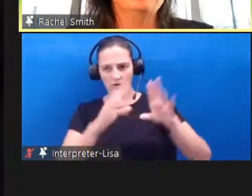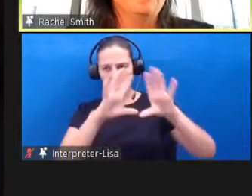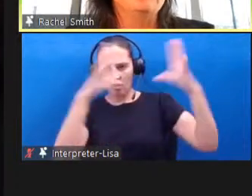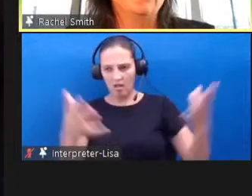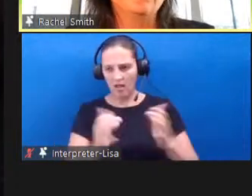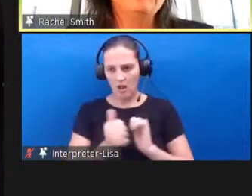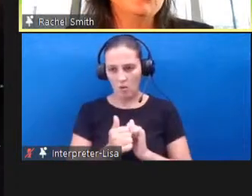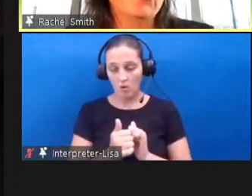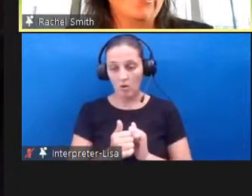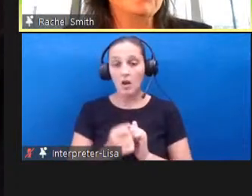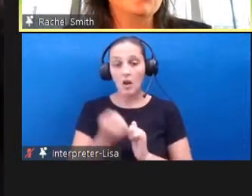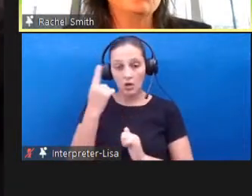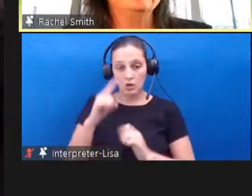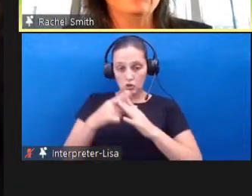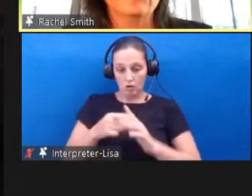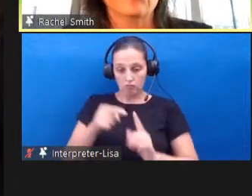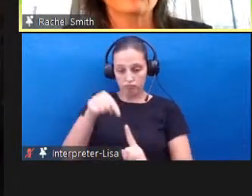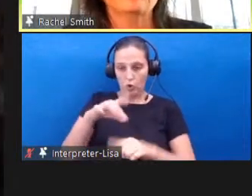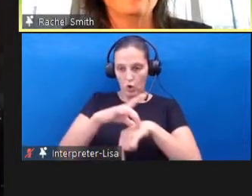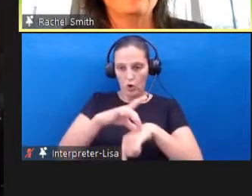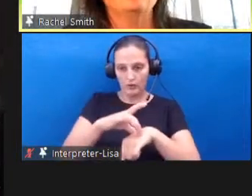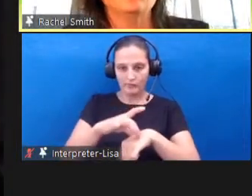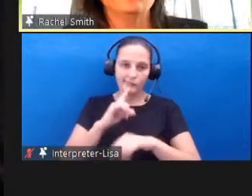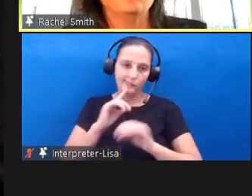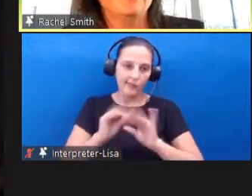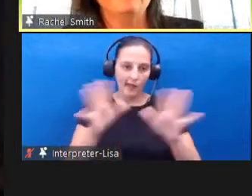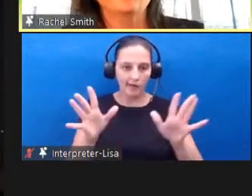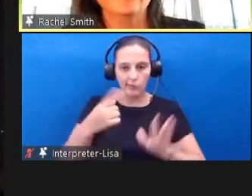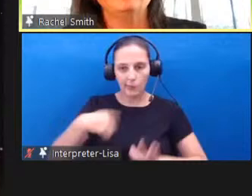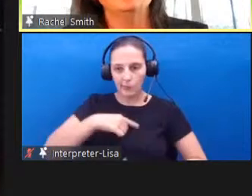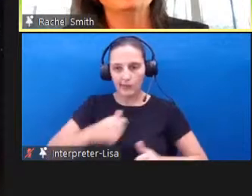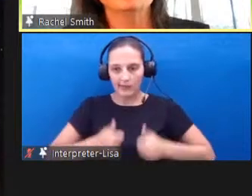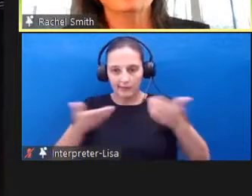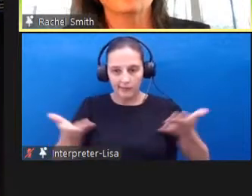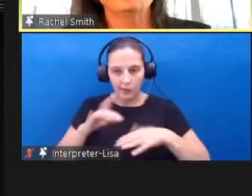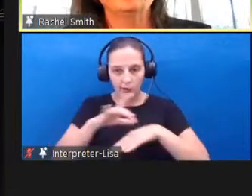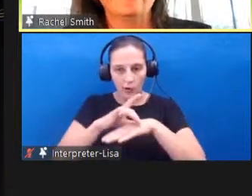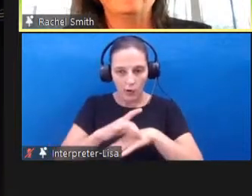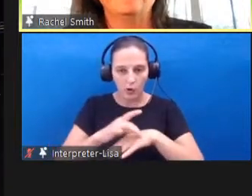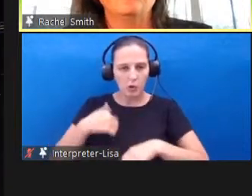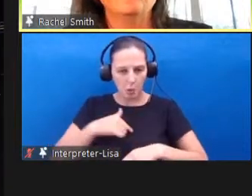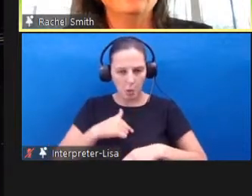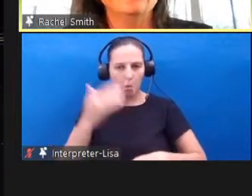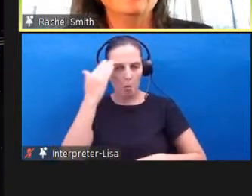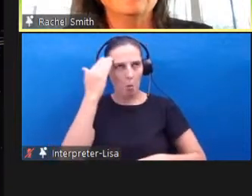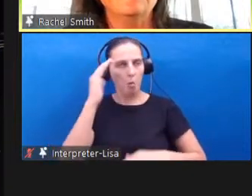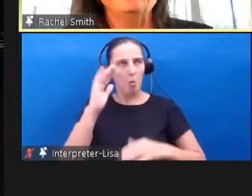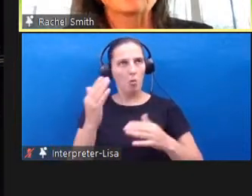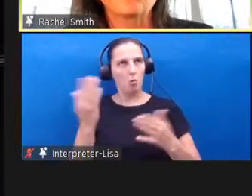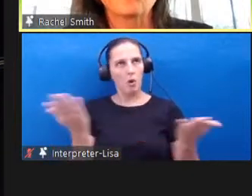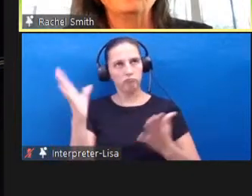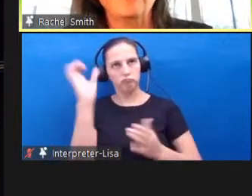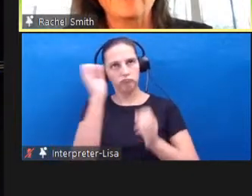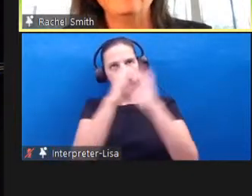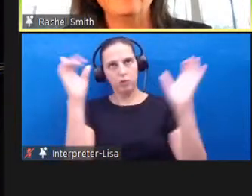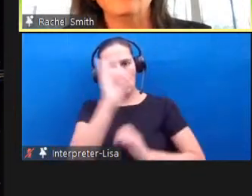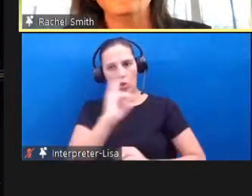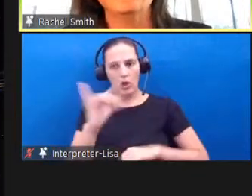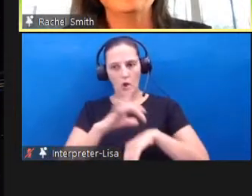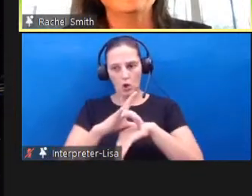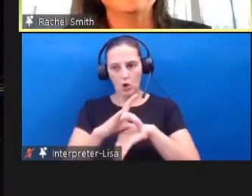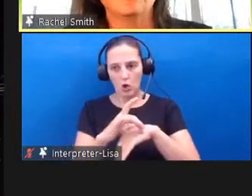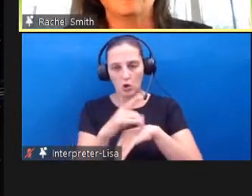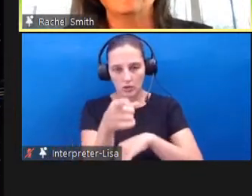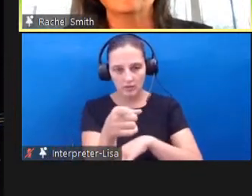kind of obvious perhaps because we live on Earth, and so we have great visuals of our own planet. And here you can see our own planet